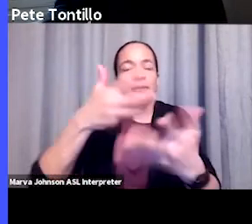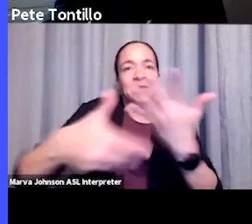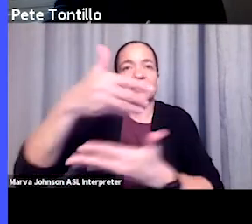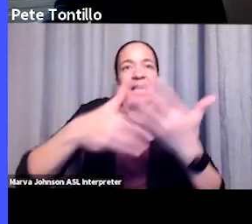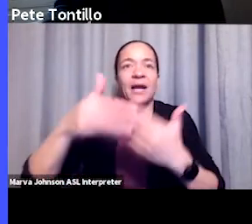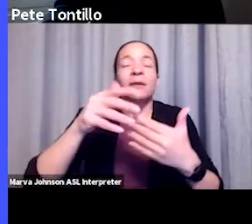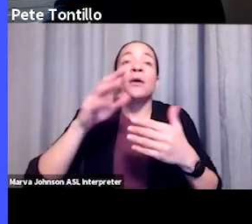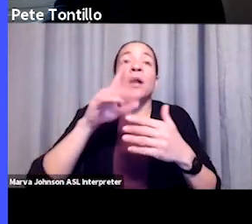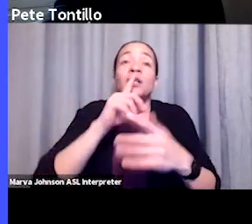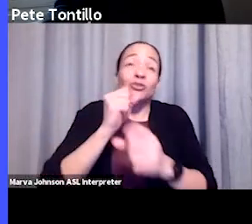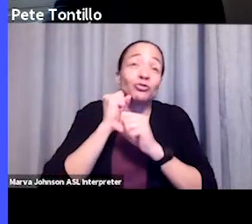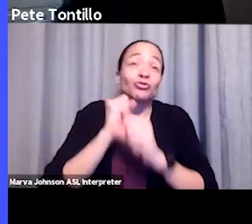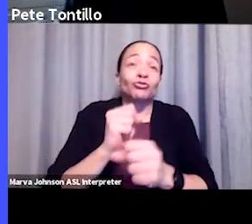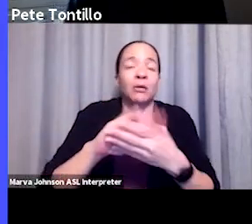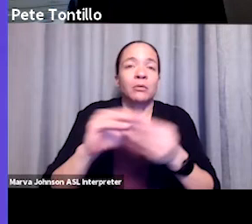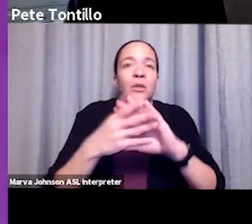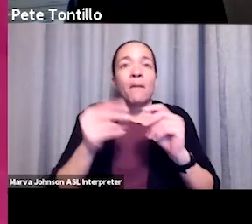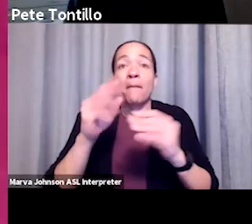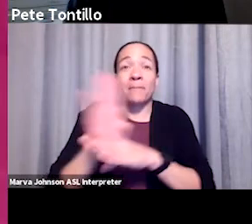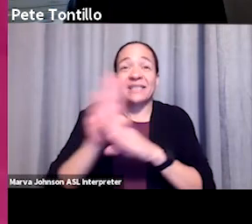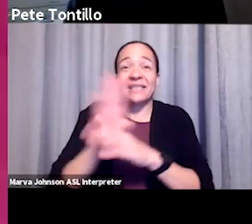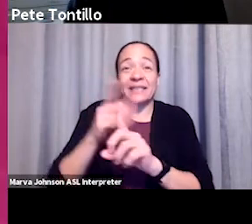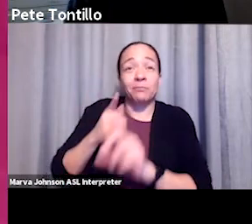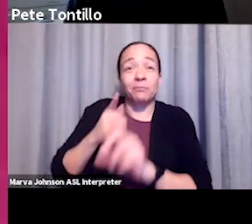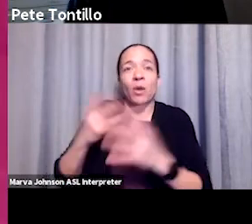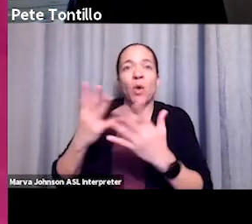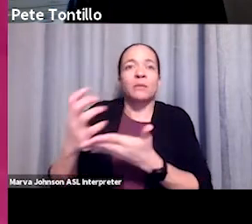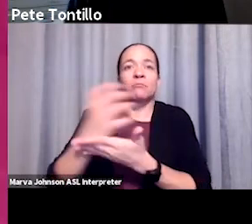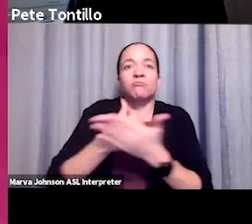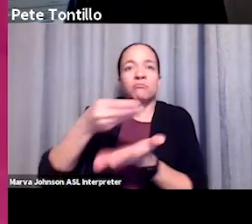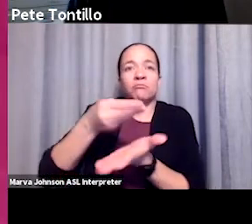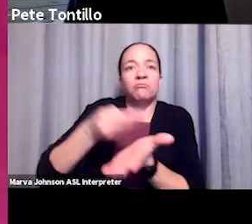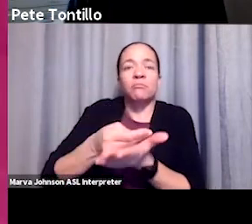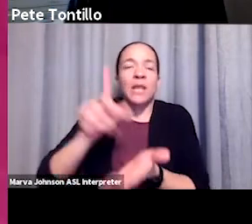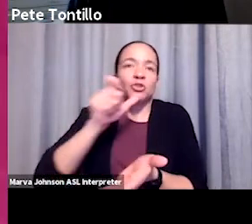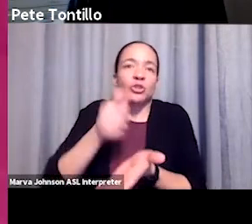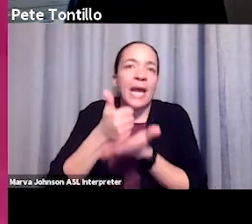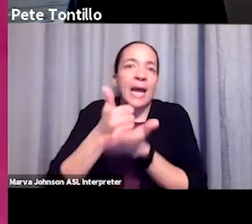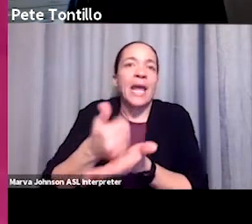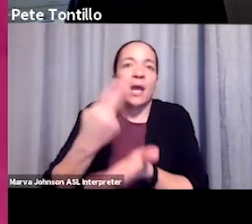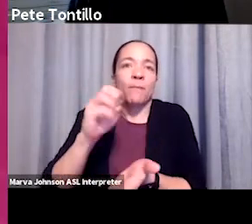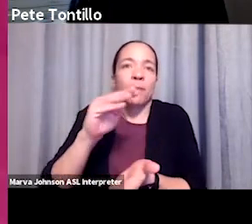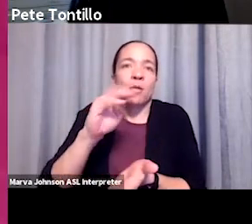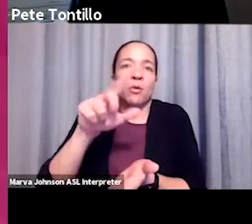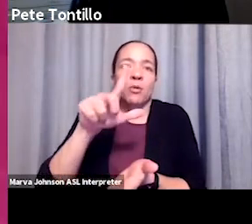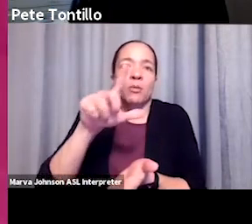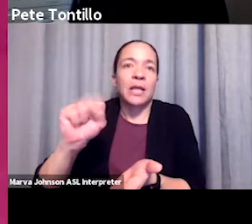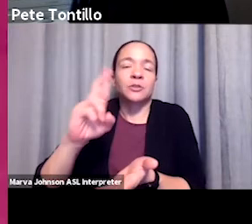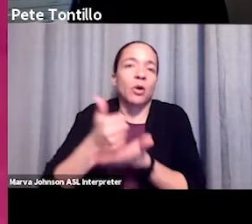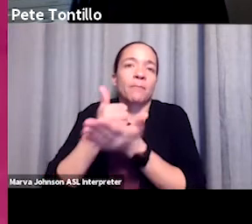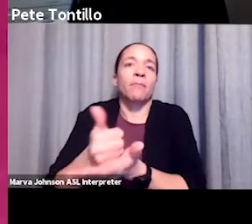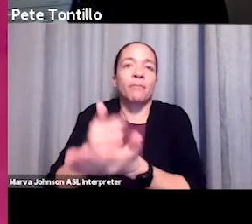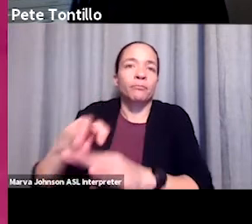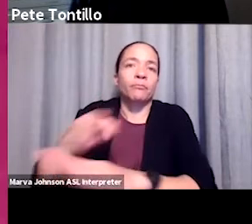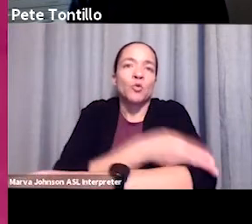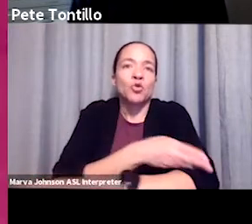dominant narrative that business is all about making money. It doesn't mean it's not about being nice to people. It's not about helping the homeless or improving the roads. And